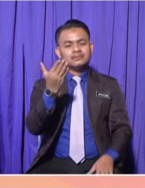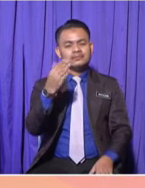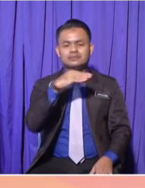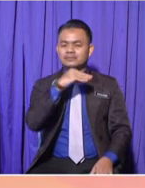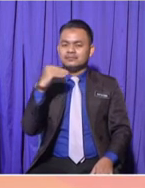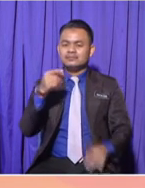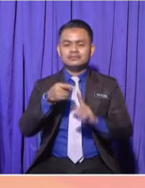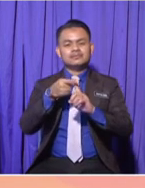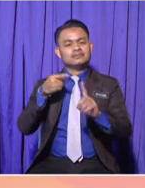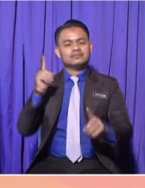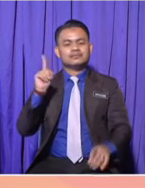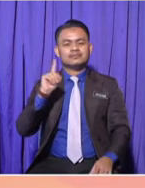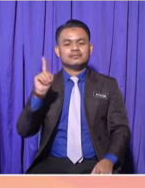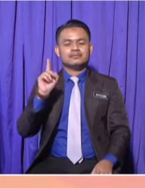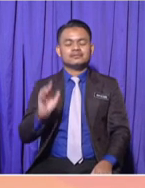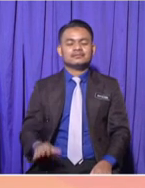from?